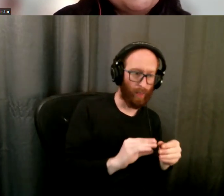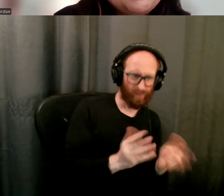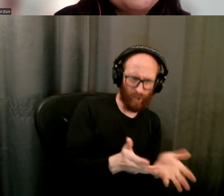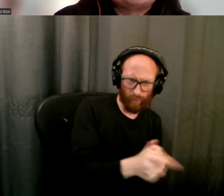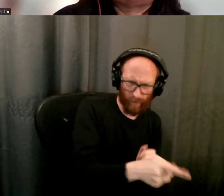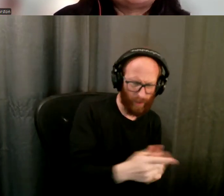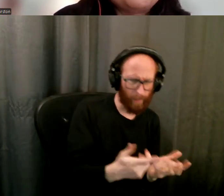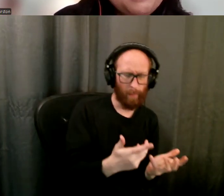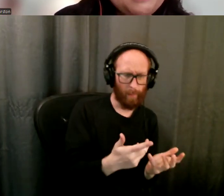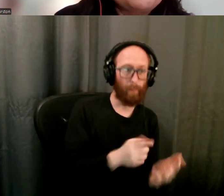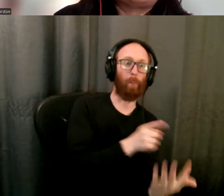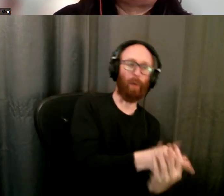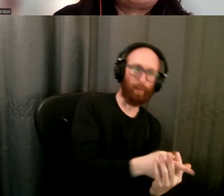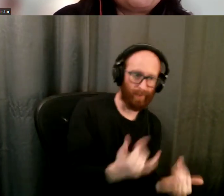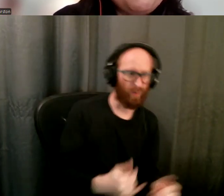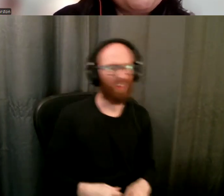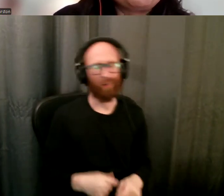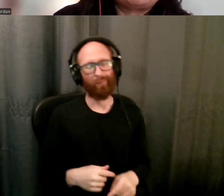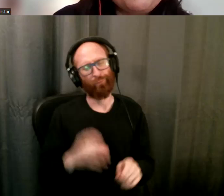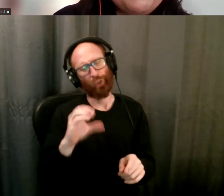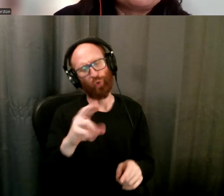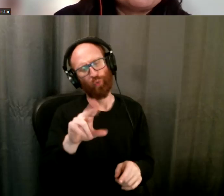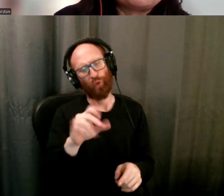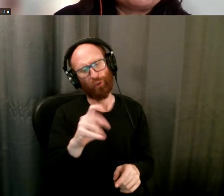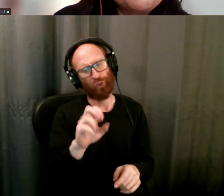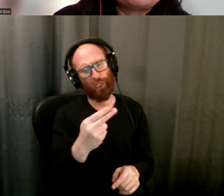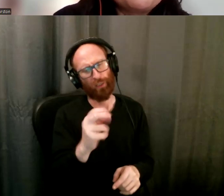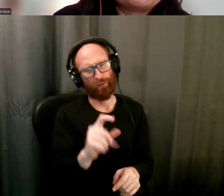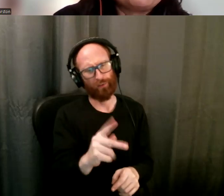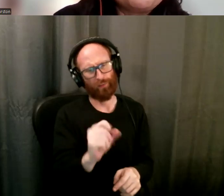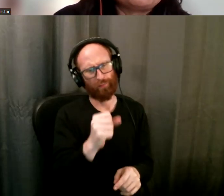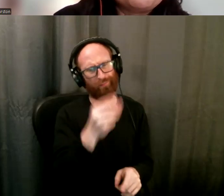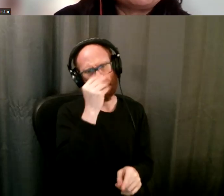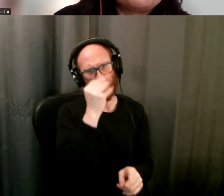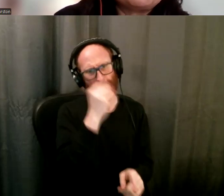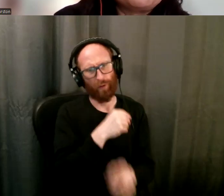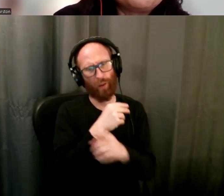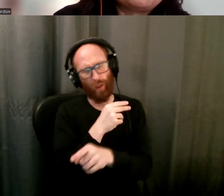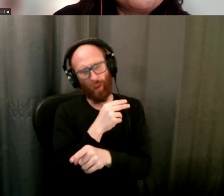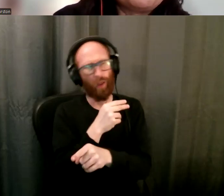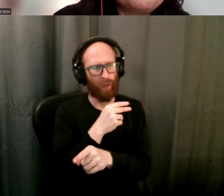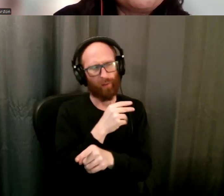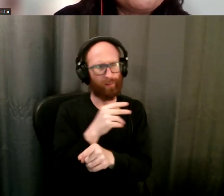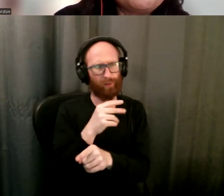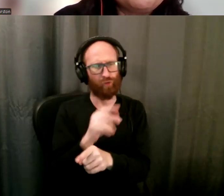speaker said it, but oh, Ms. Puri knows about this too. And I think that things like that,